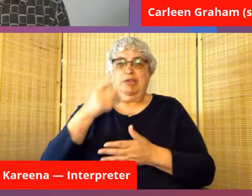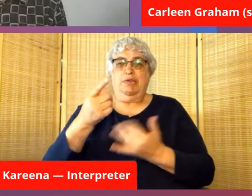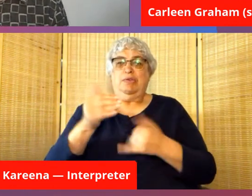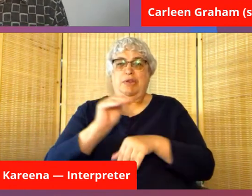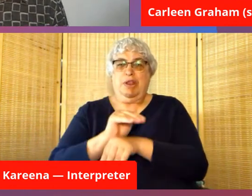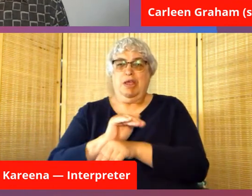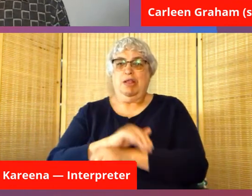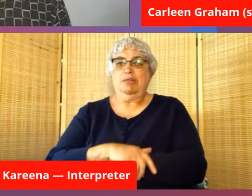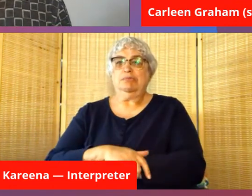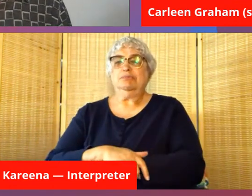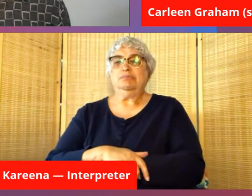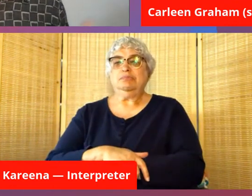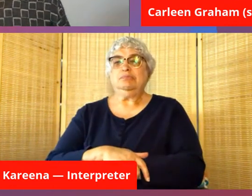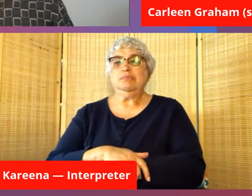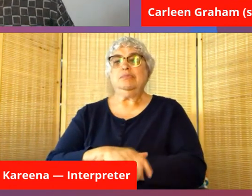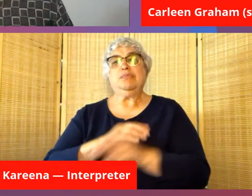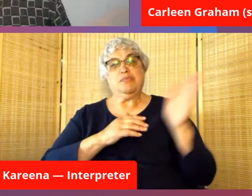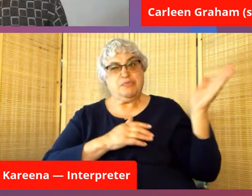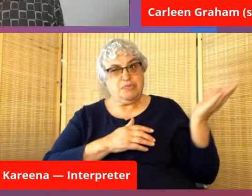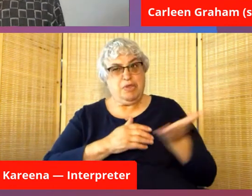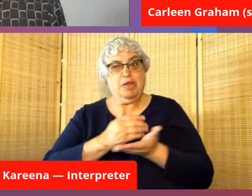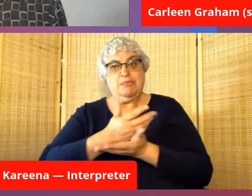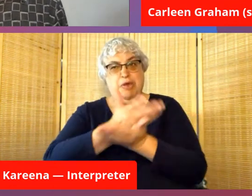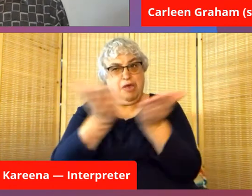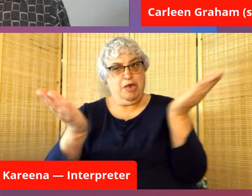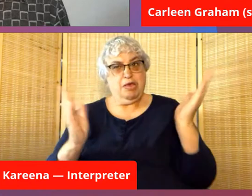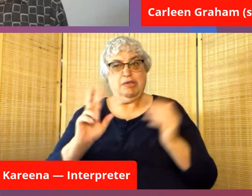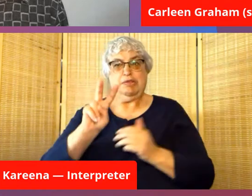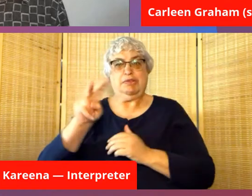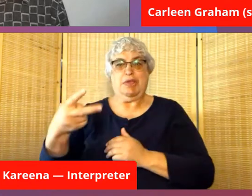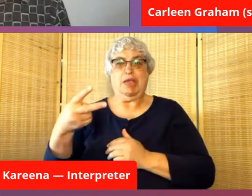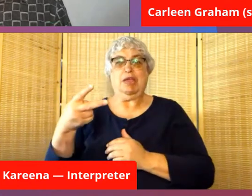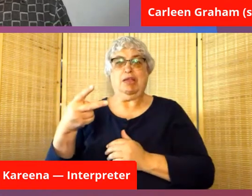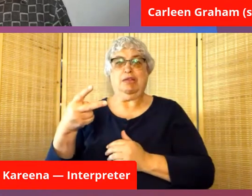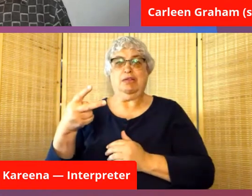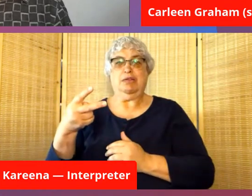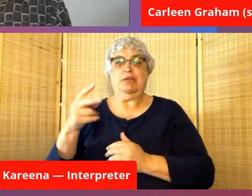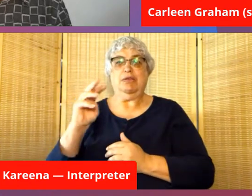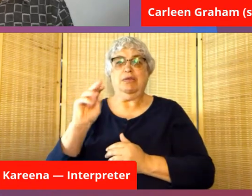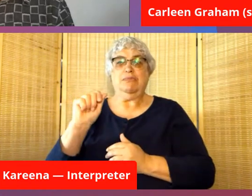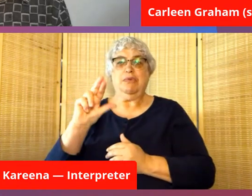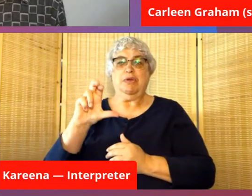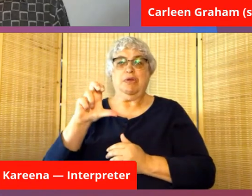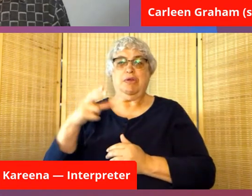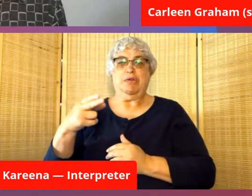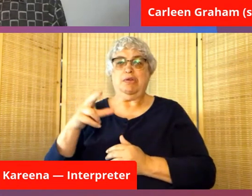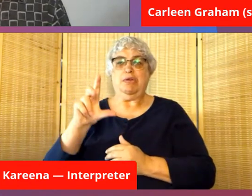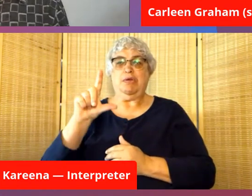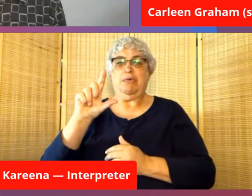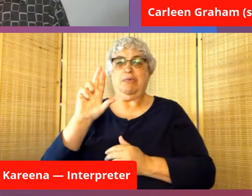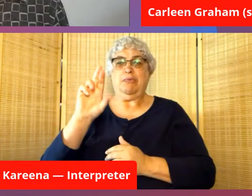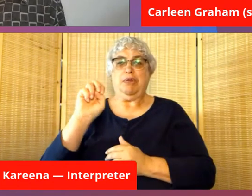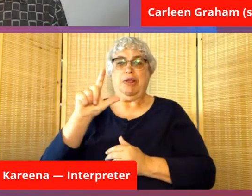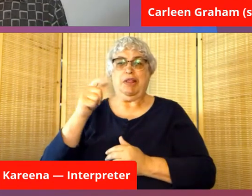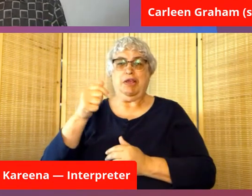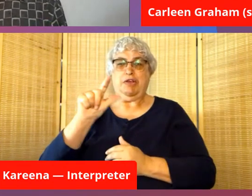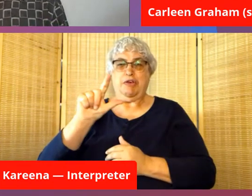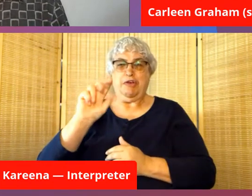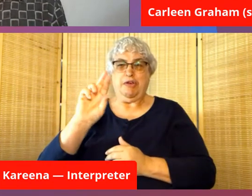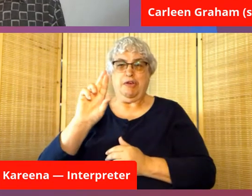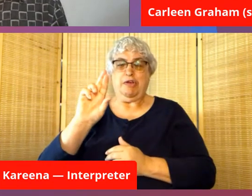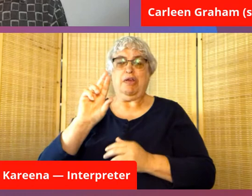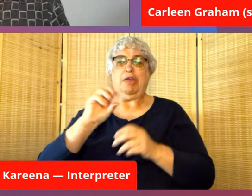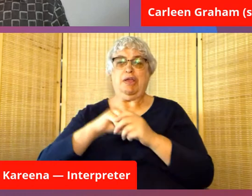evening. Welcome, everyone, to the second installment of our March series, Religare Music. I am